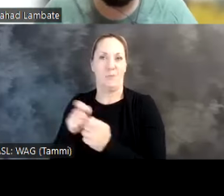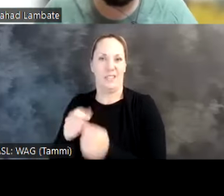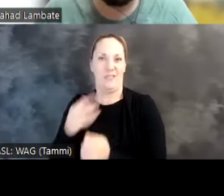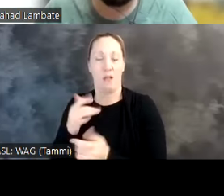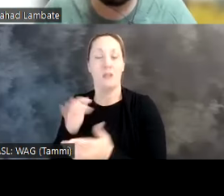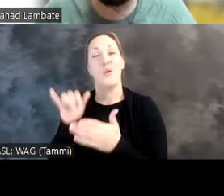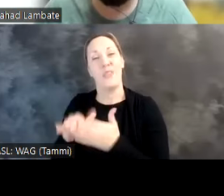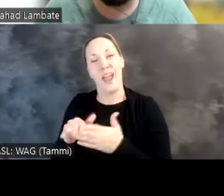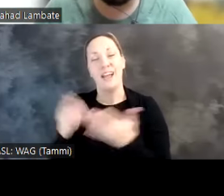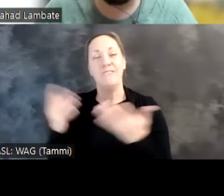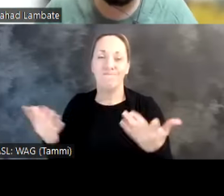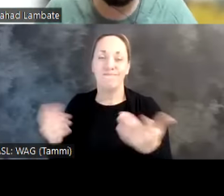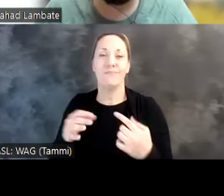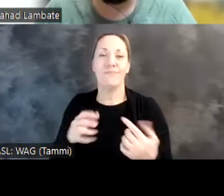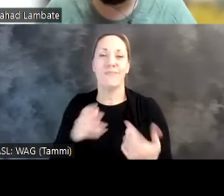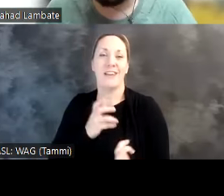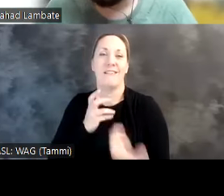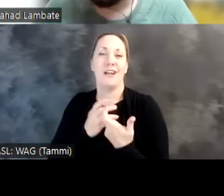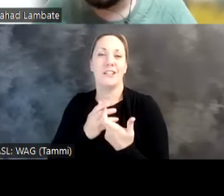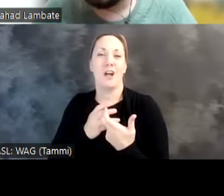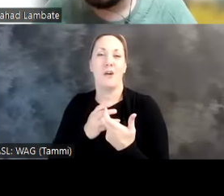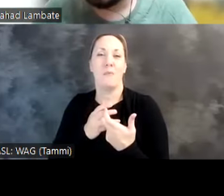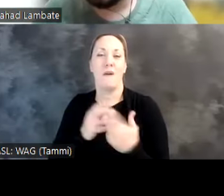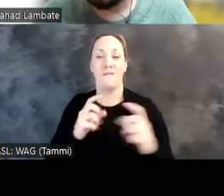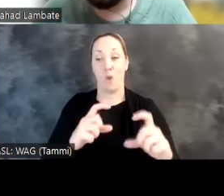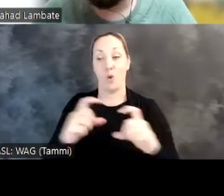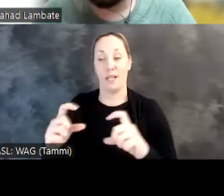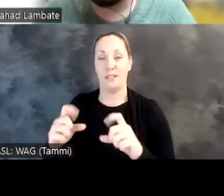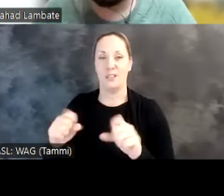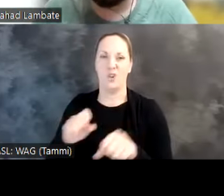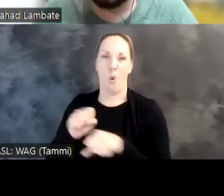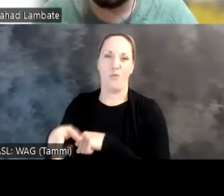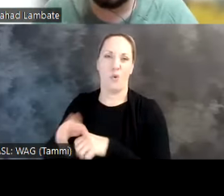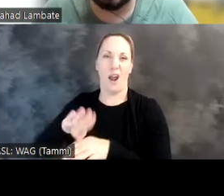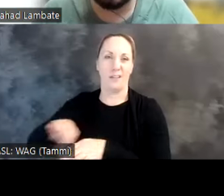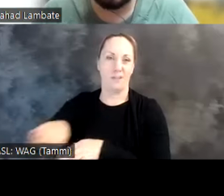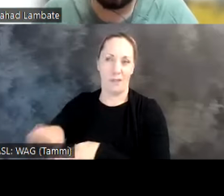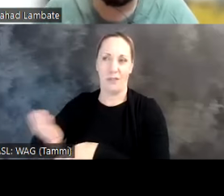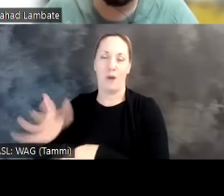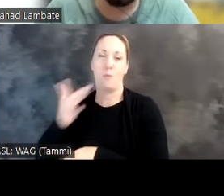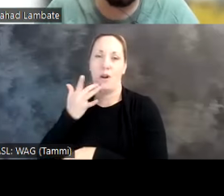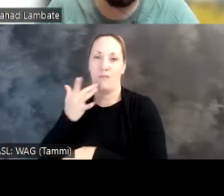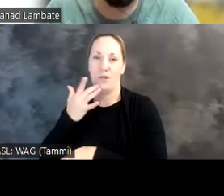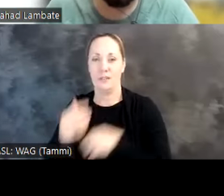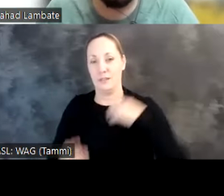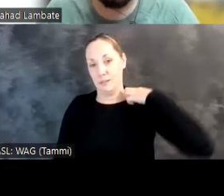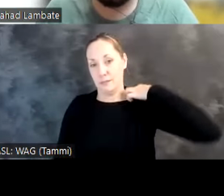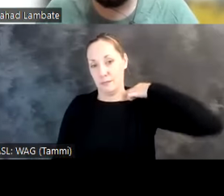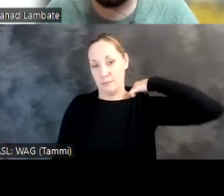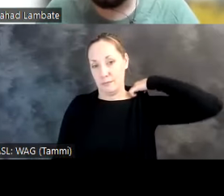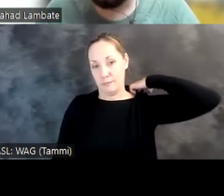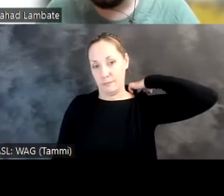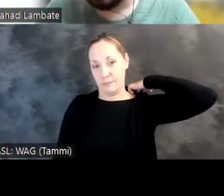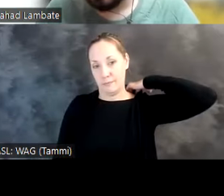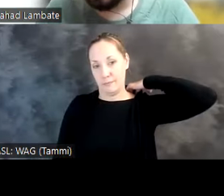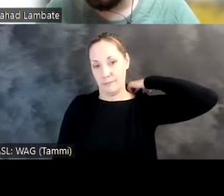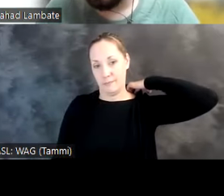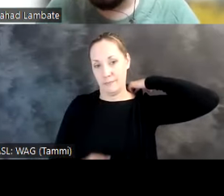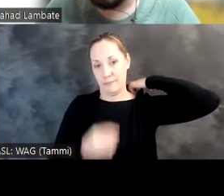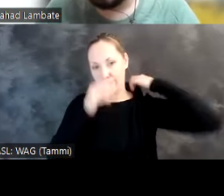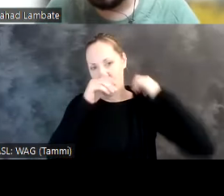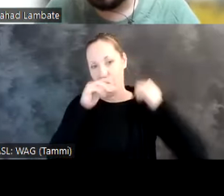could the custom focus could override such kind of user preferences that has been used. It could also